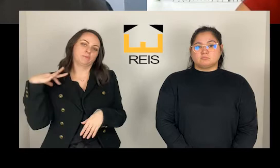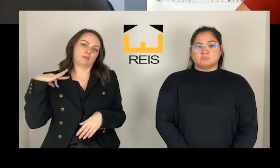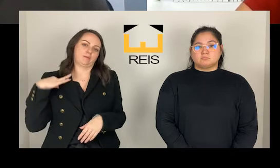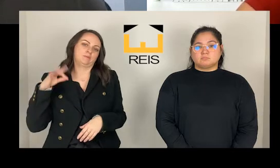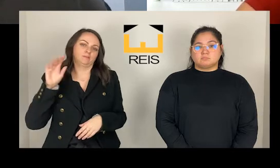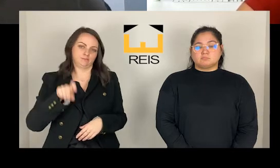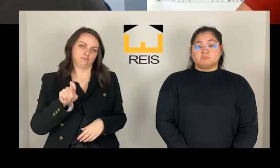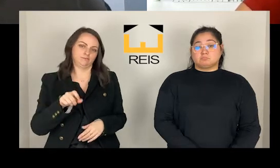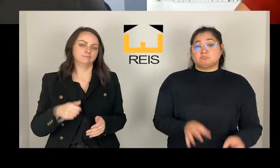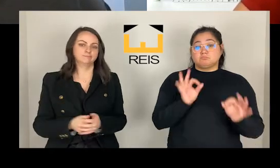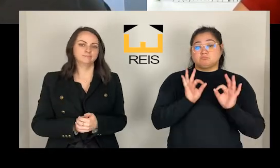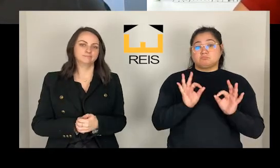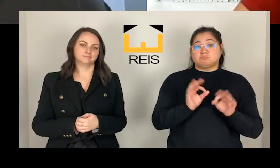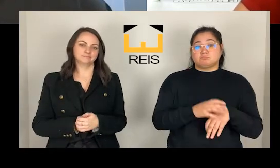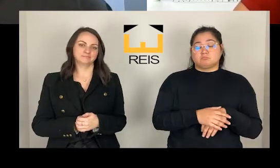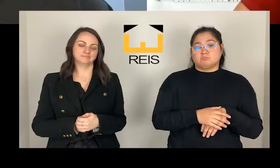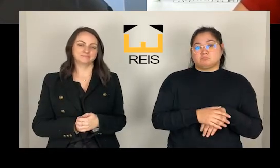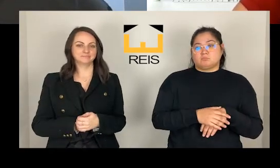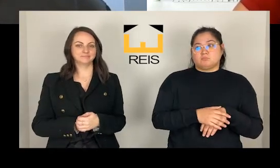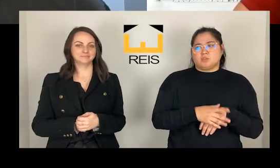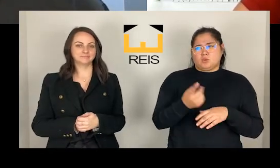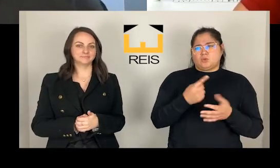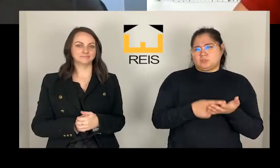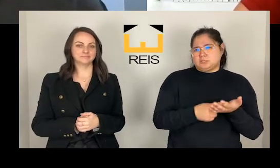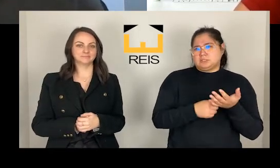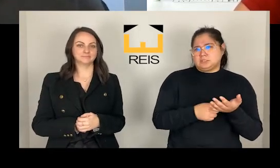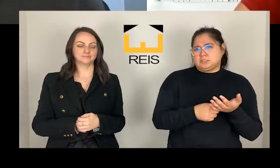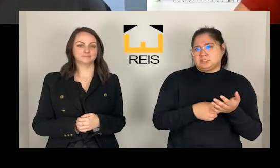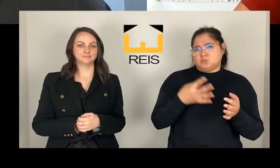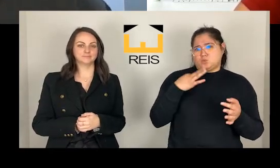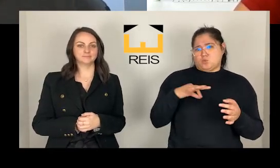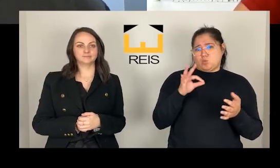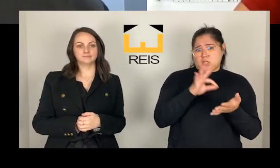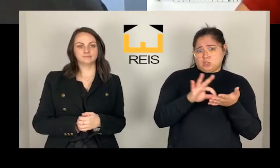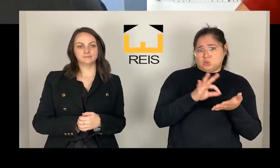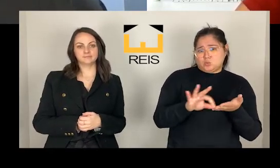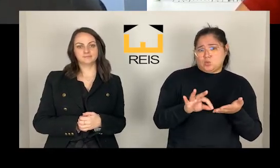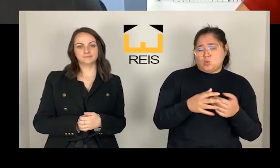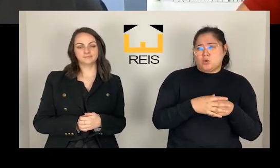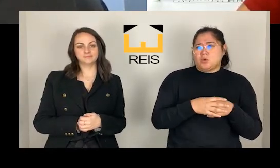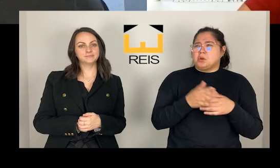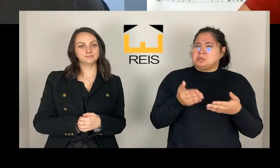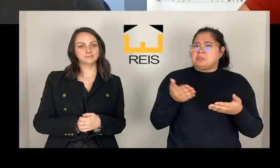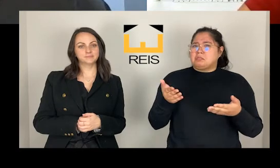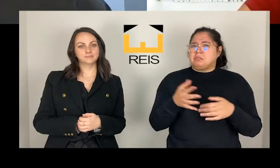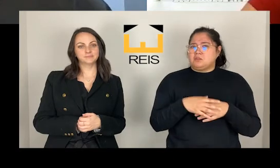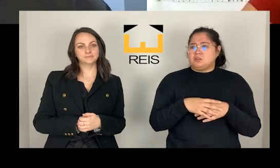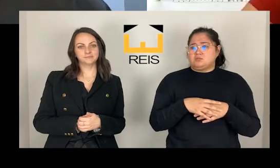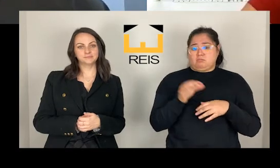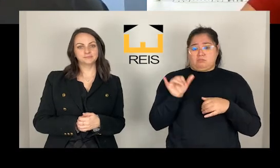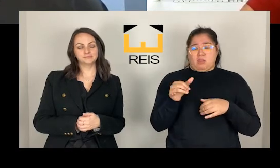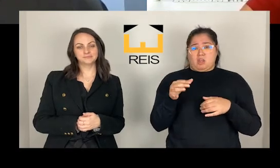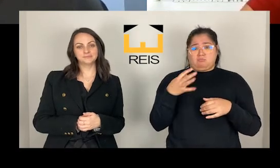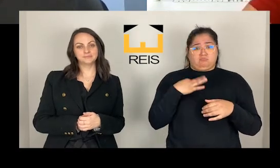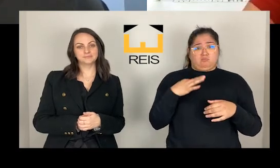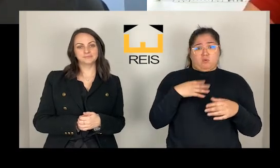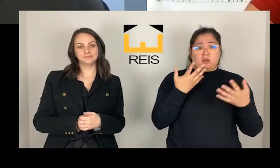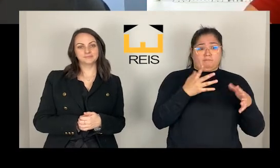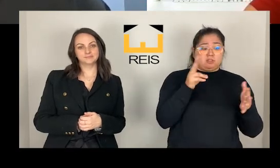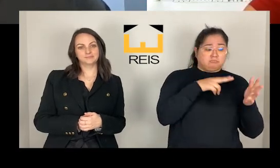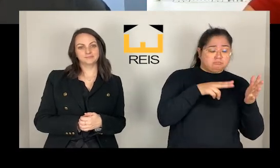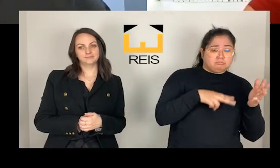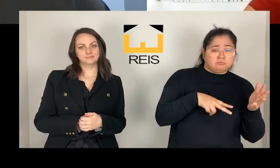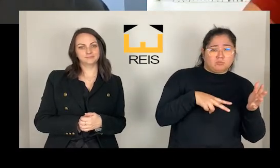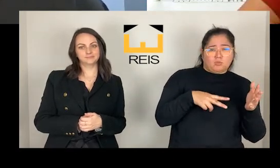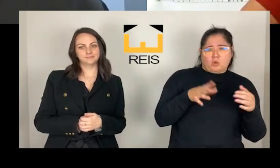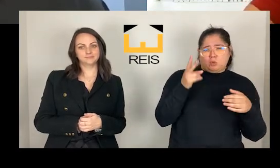itself. Excellent. And you were talking about credit scores. So what kind of things, once you pull the credit, are you looking for in that